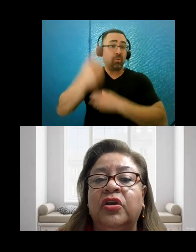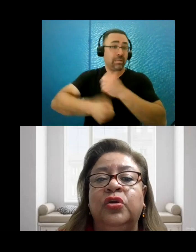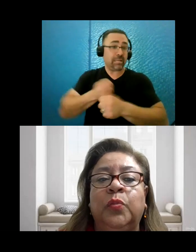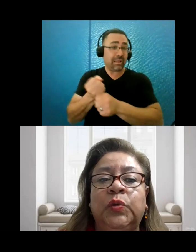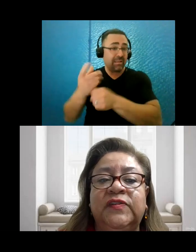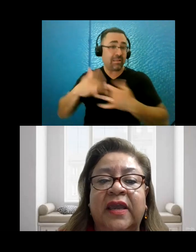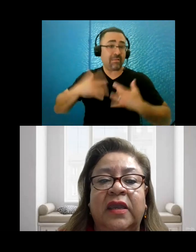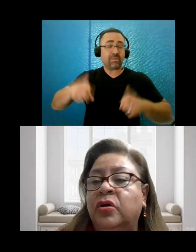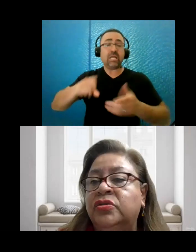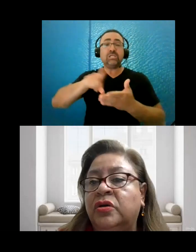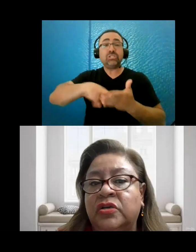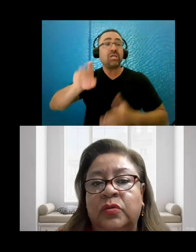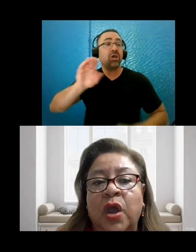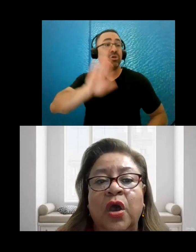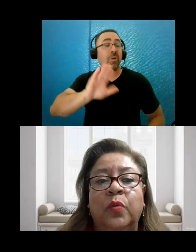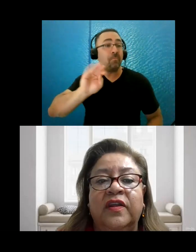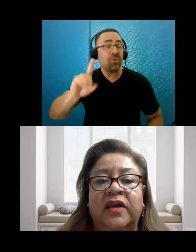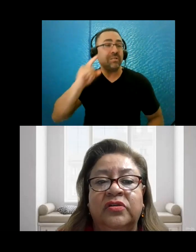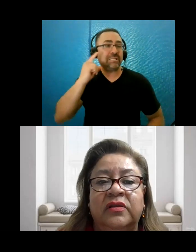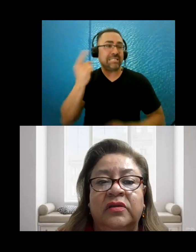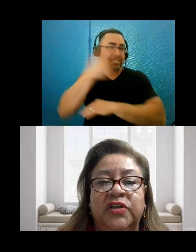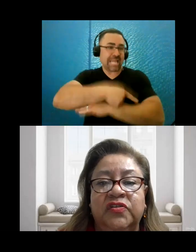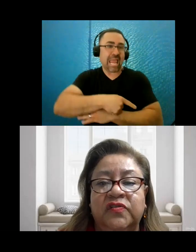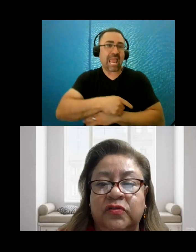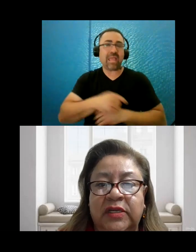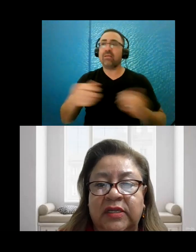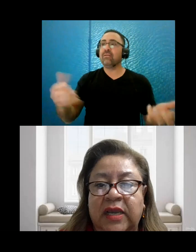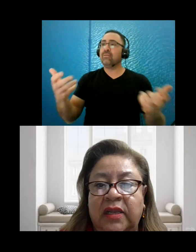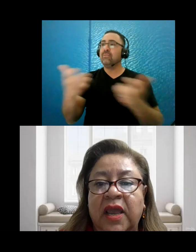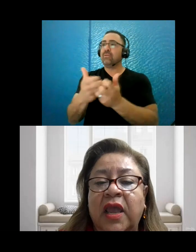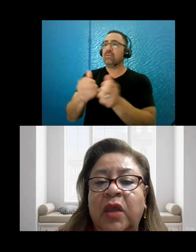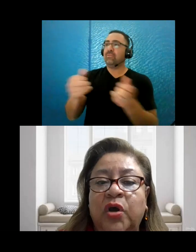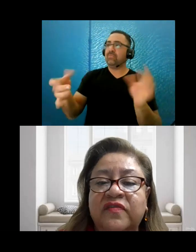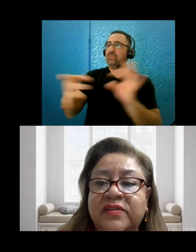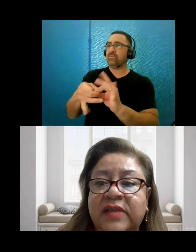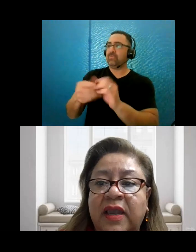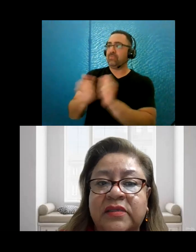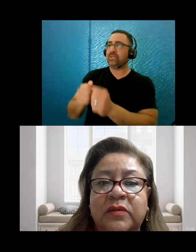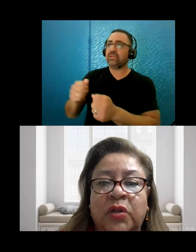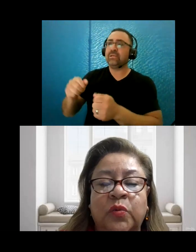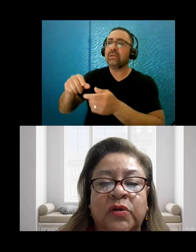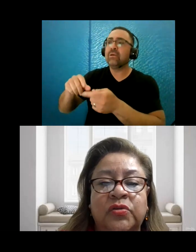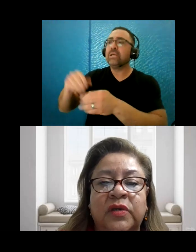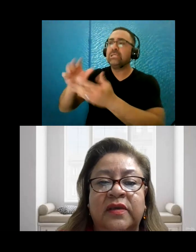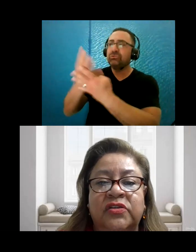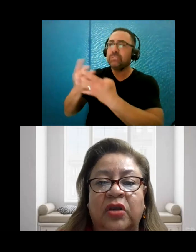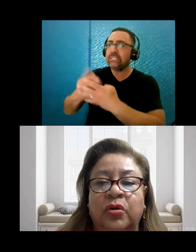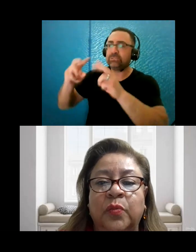called Check Your Mood Day in conjunction with the National Depression Screening Day. And one of these days, when we